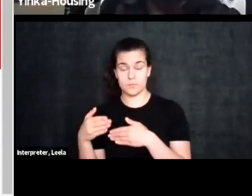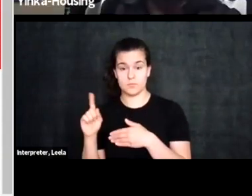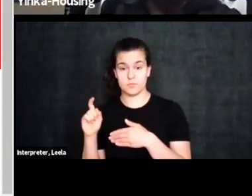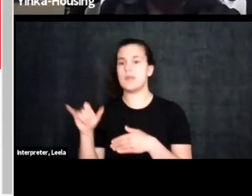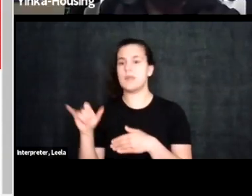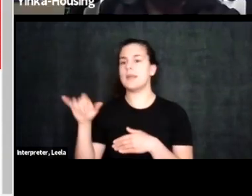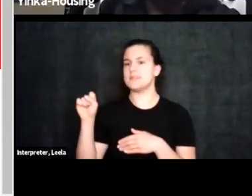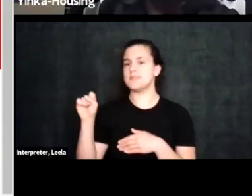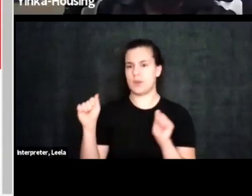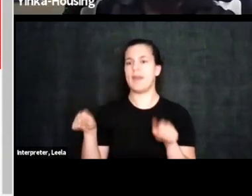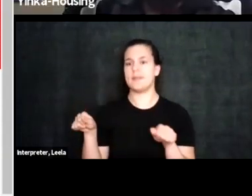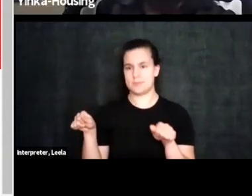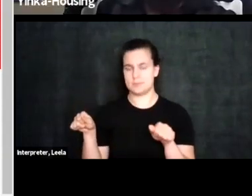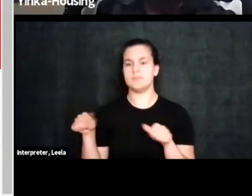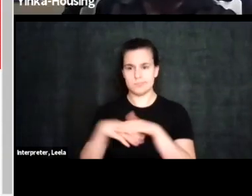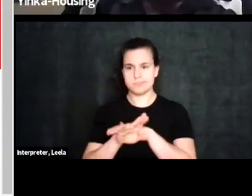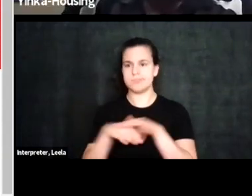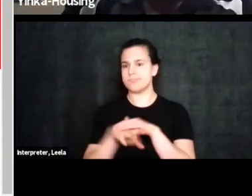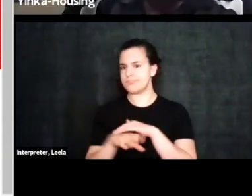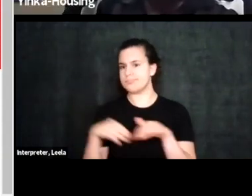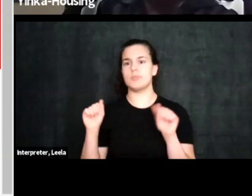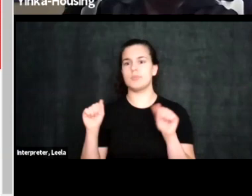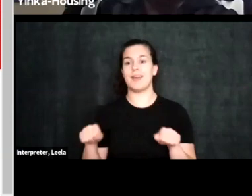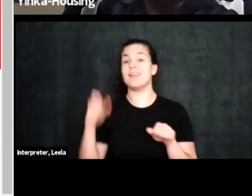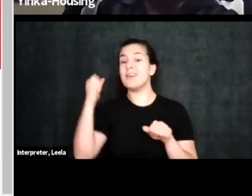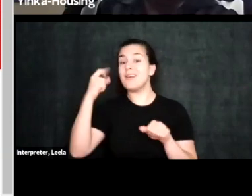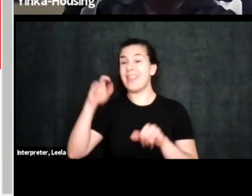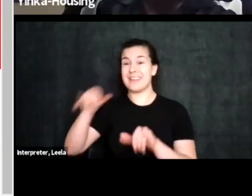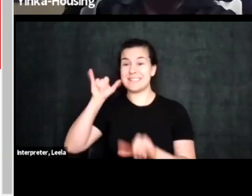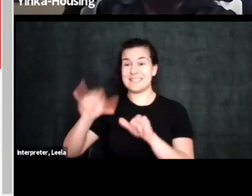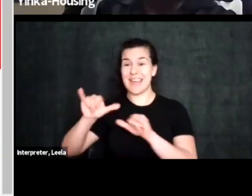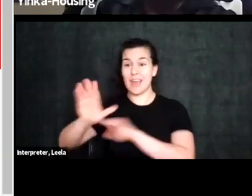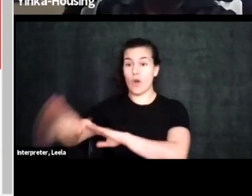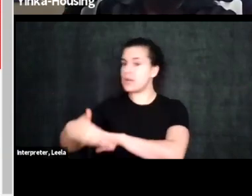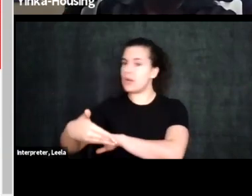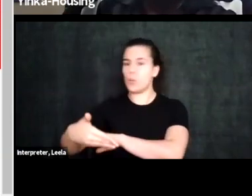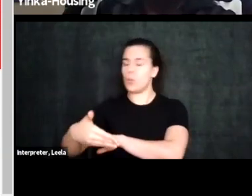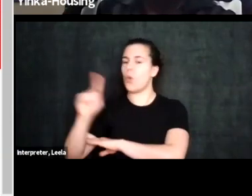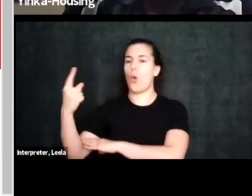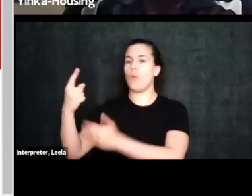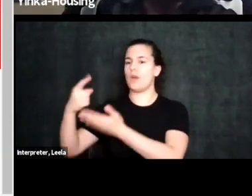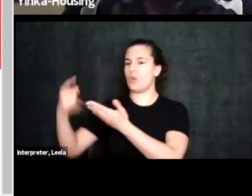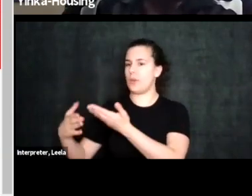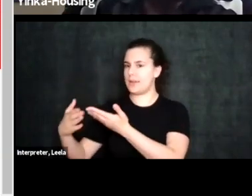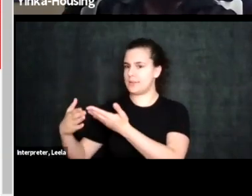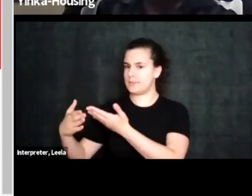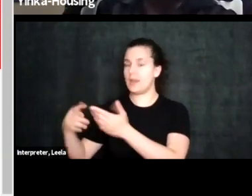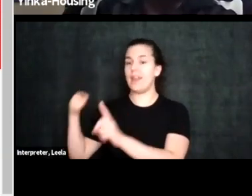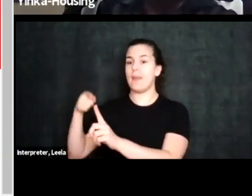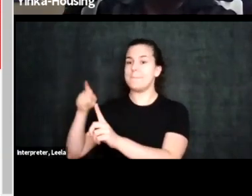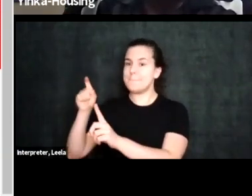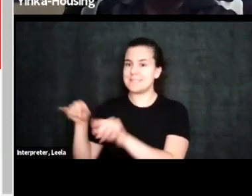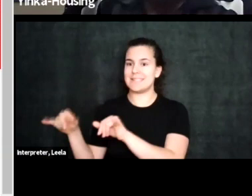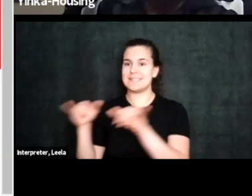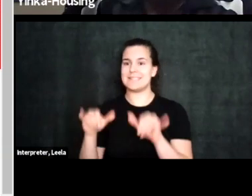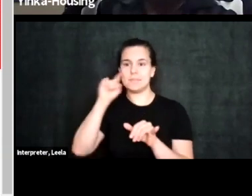Yes, you can have visitors in your room. Overnight guests are reserved just for the weekend, and they must be of the same sex, and